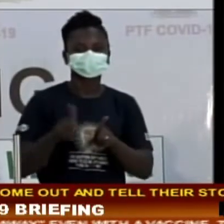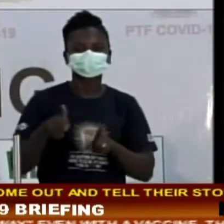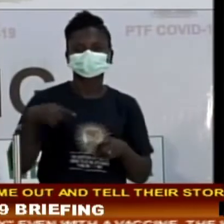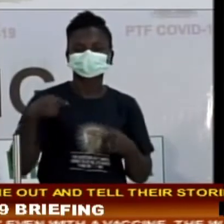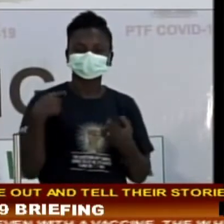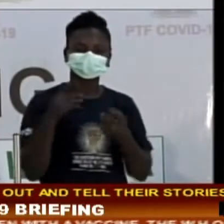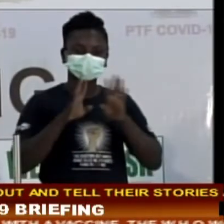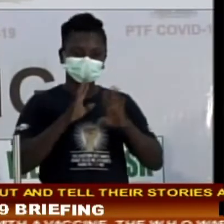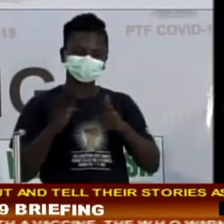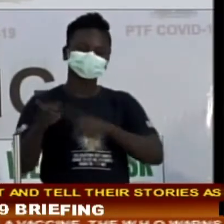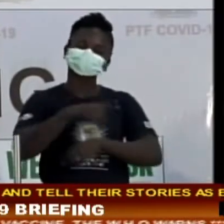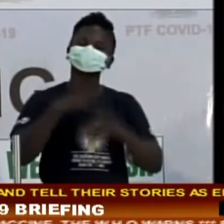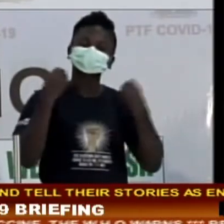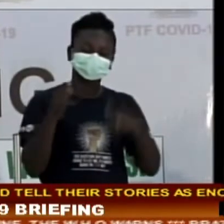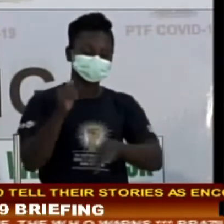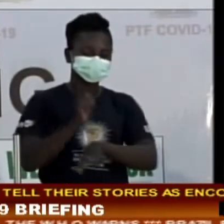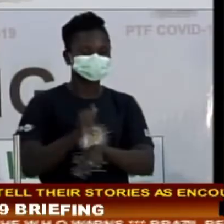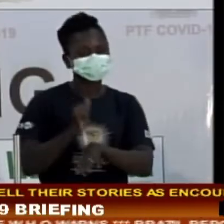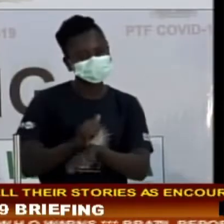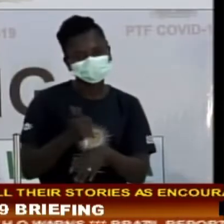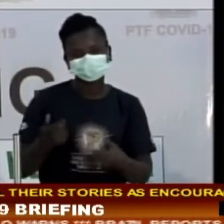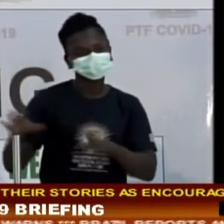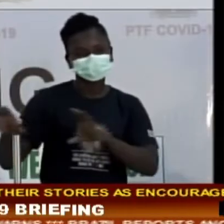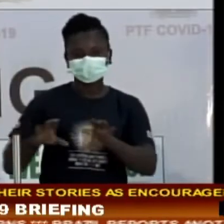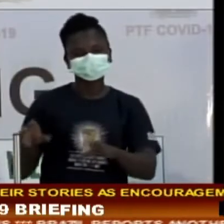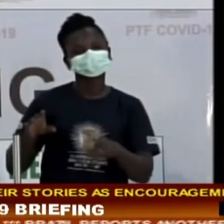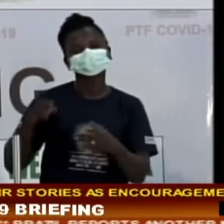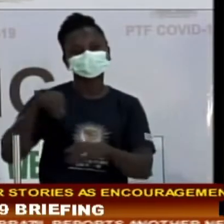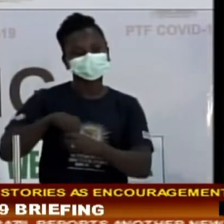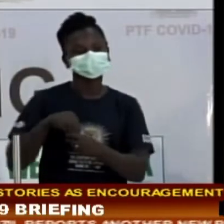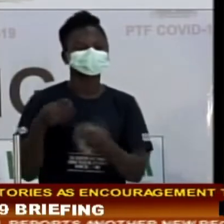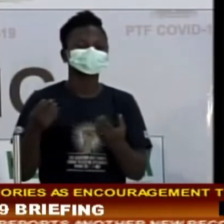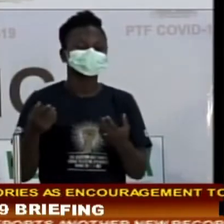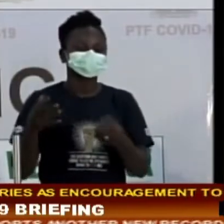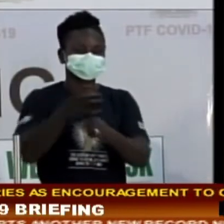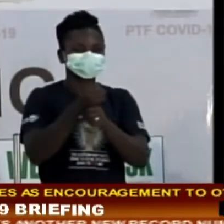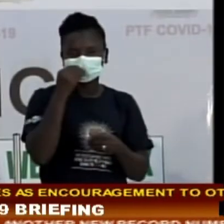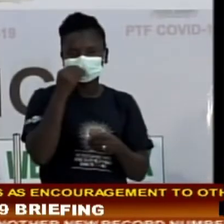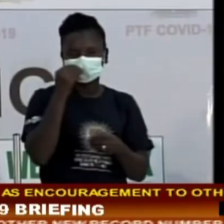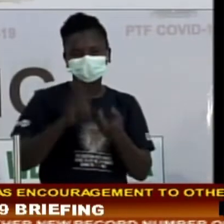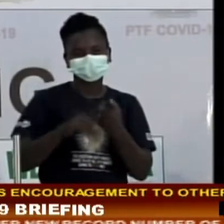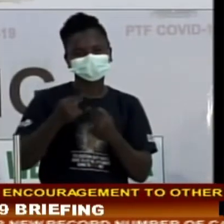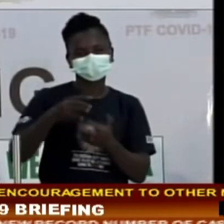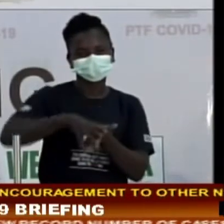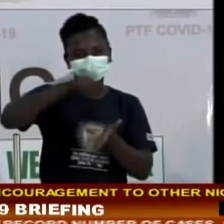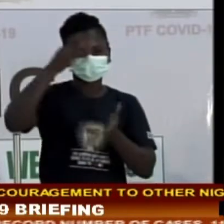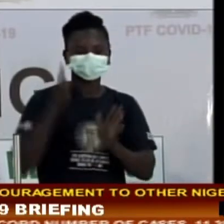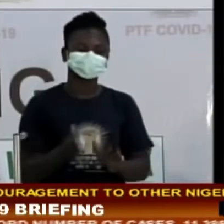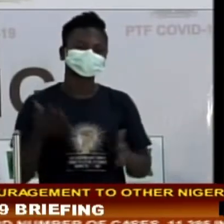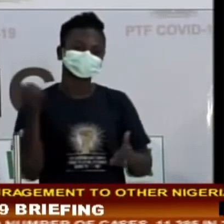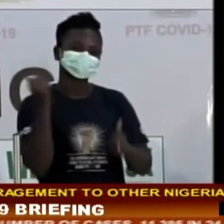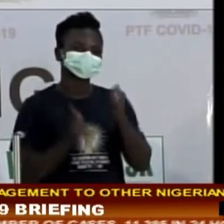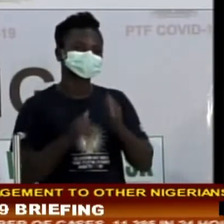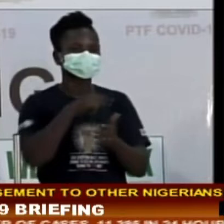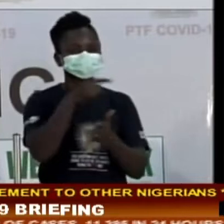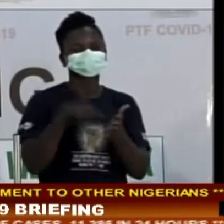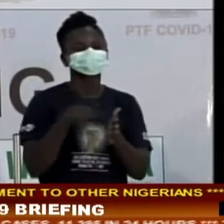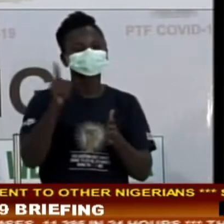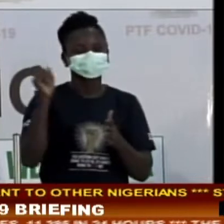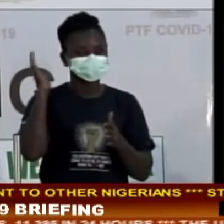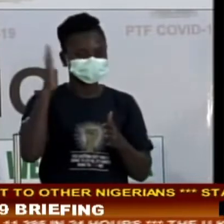with getting food to the students who we normally uh this would have been a source for one of the reason why people come to